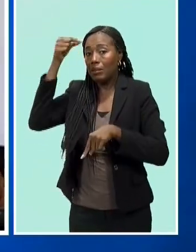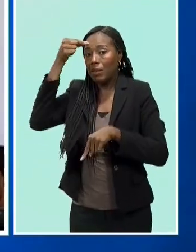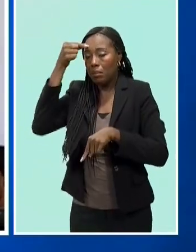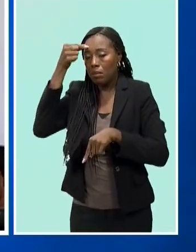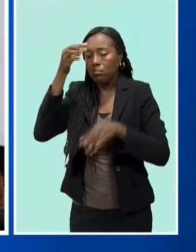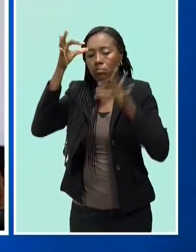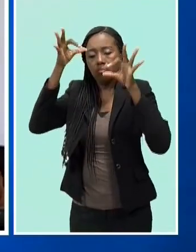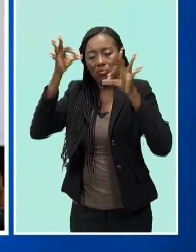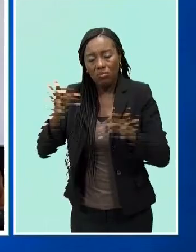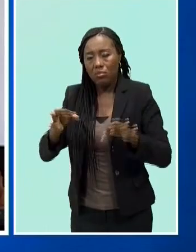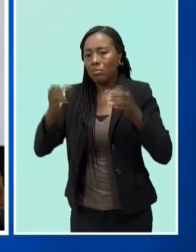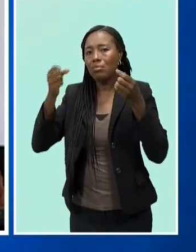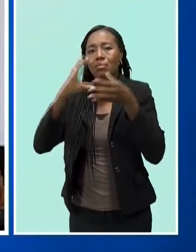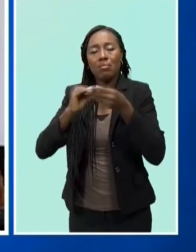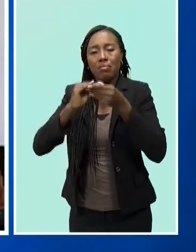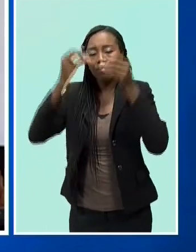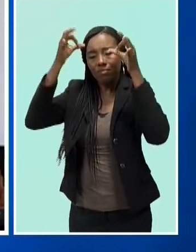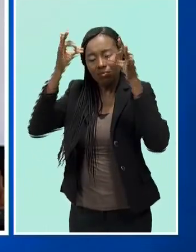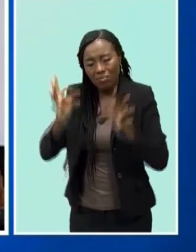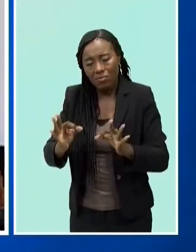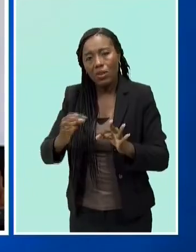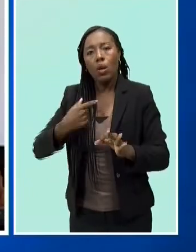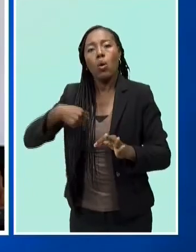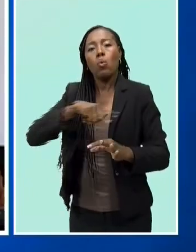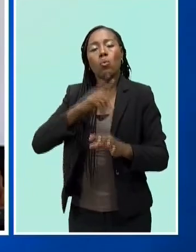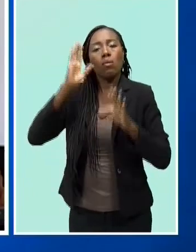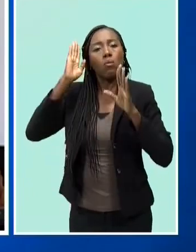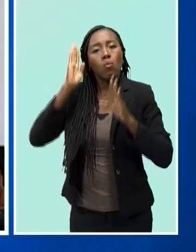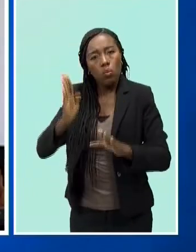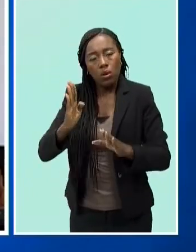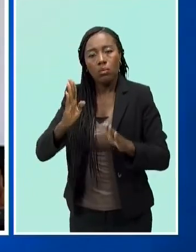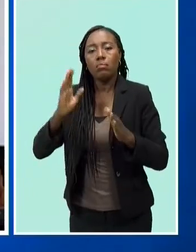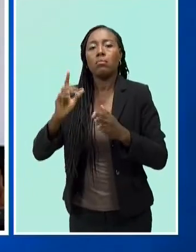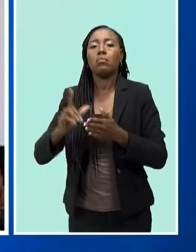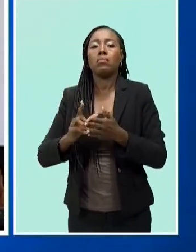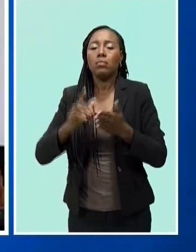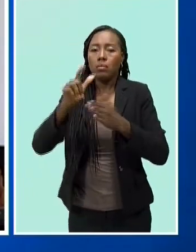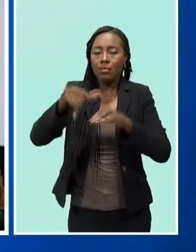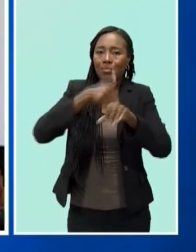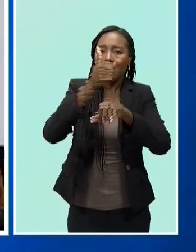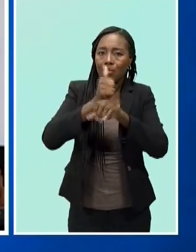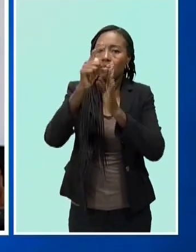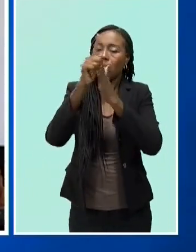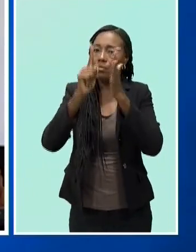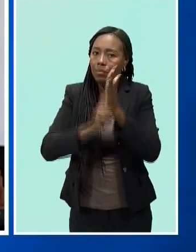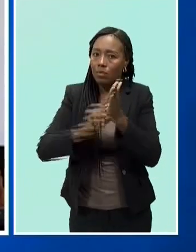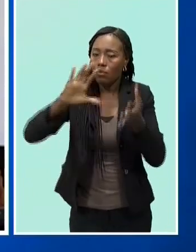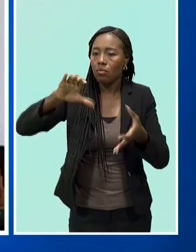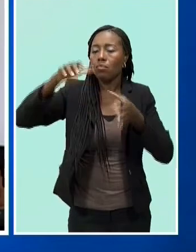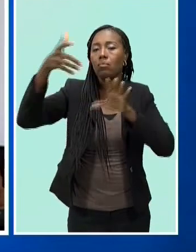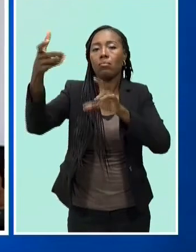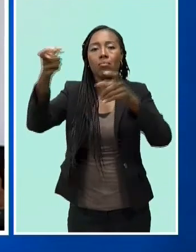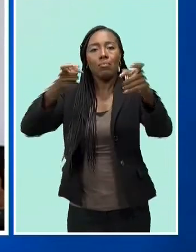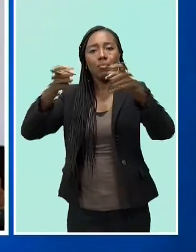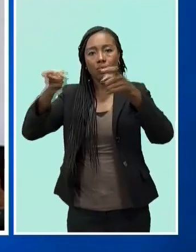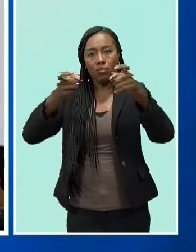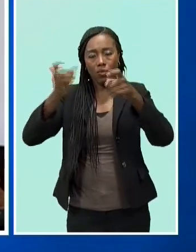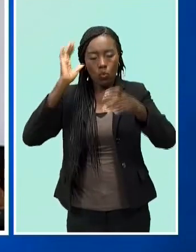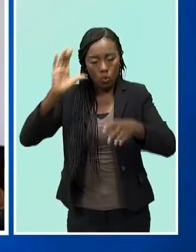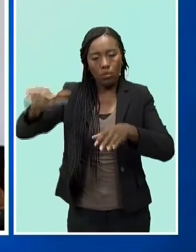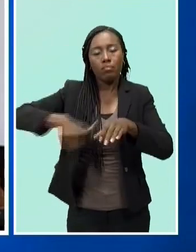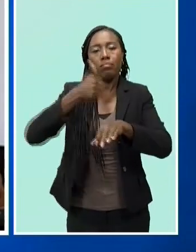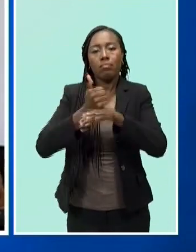committed to ensuring that the legislation which deals with disaster management will be enacted this